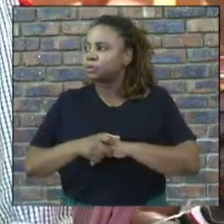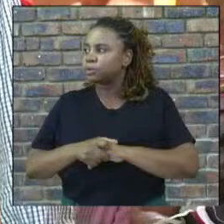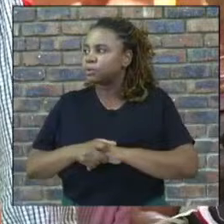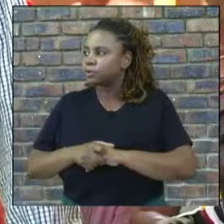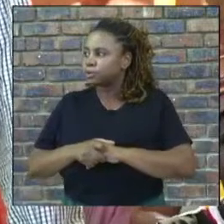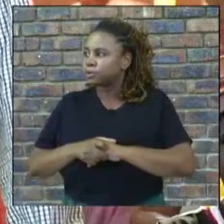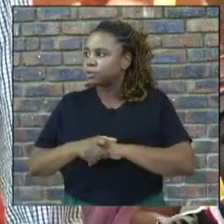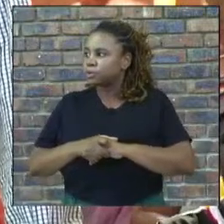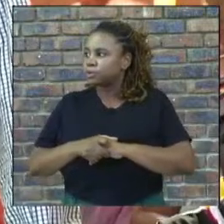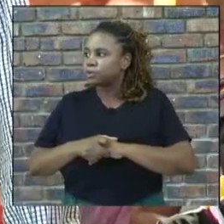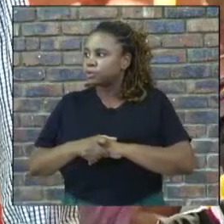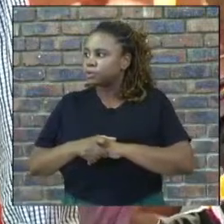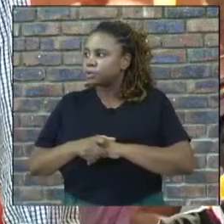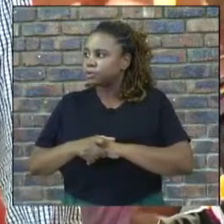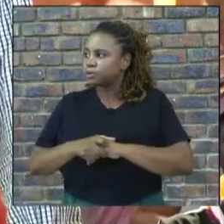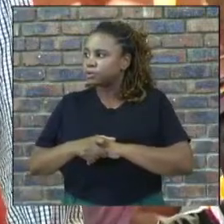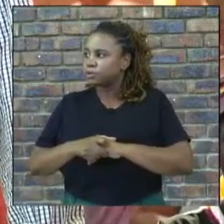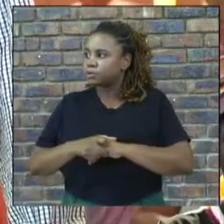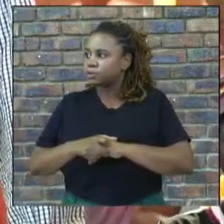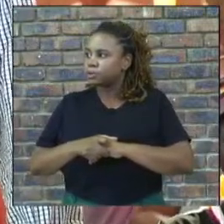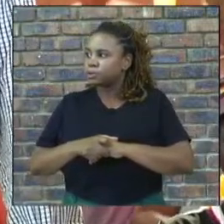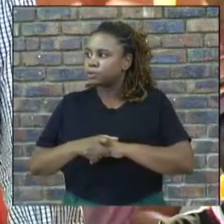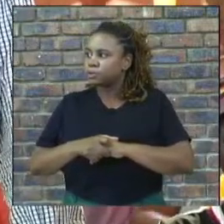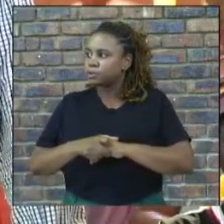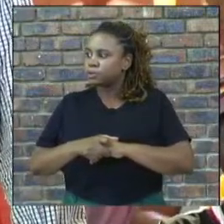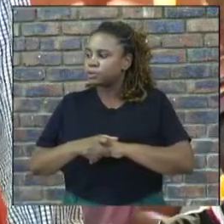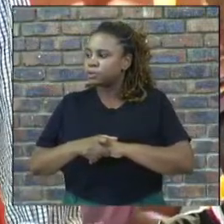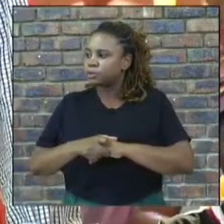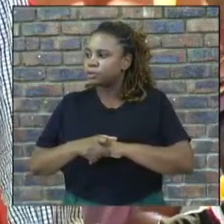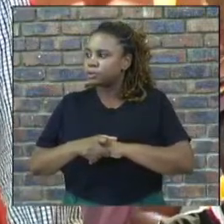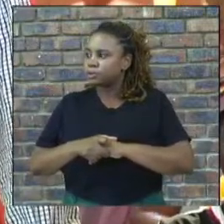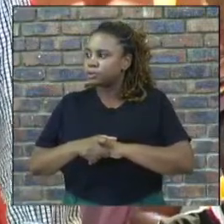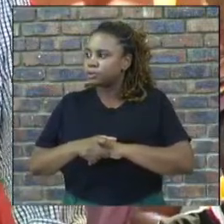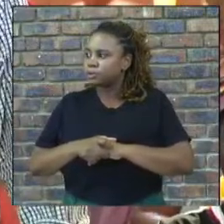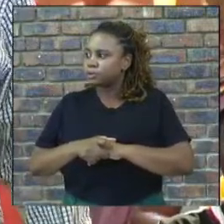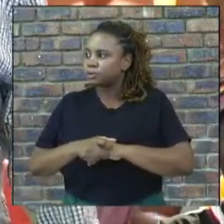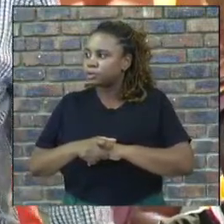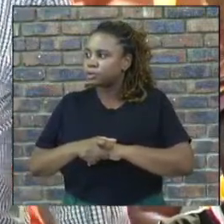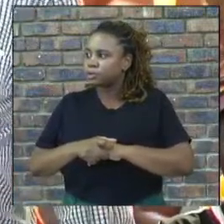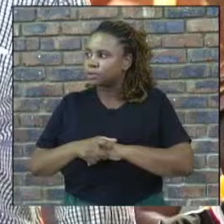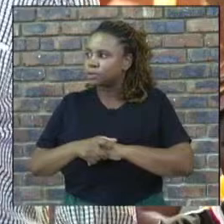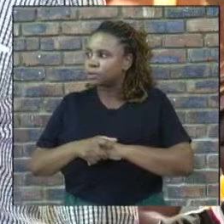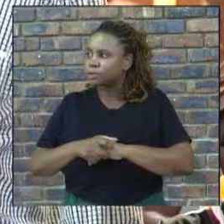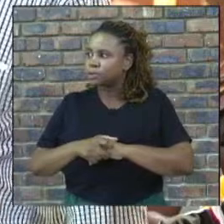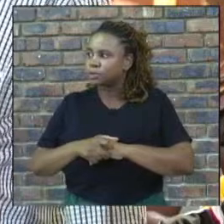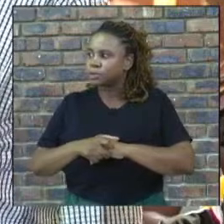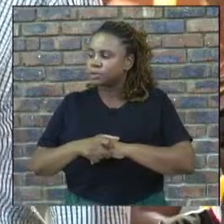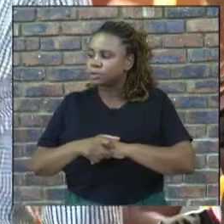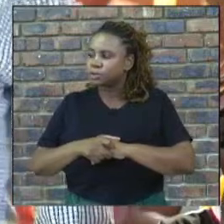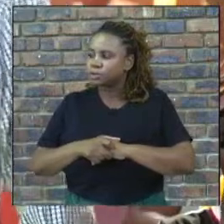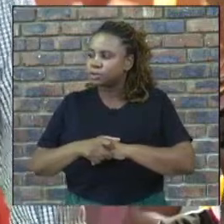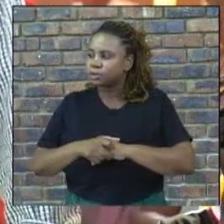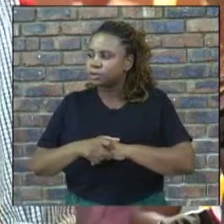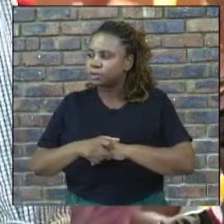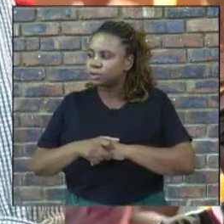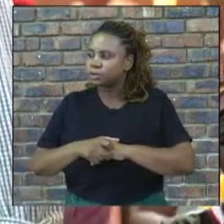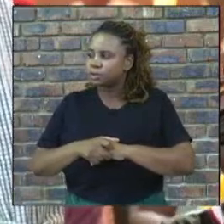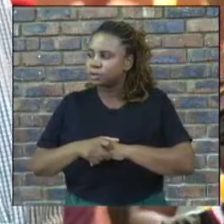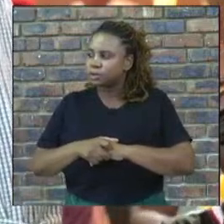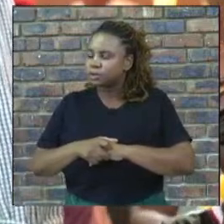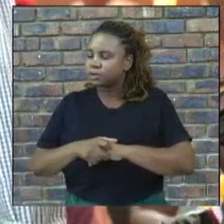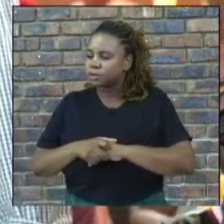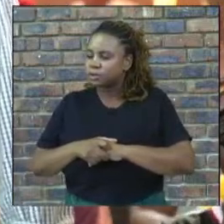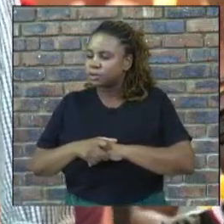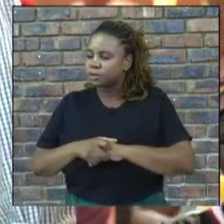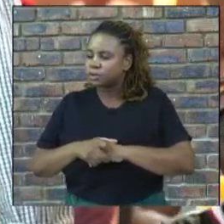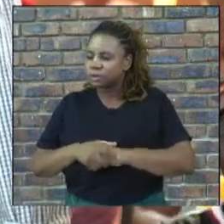peye. Re kono o serve customers. But metro ya tla ya tshwenya e ke molao wa South Africa ba nyeke